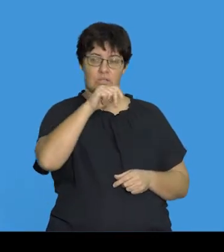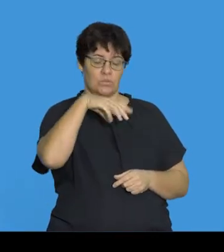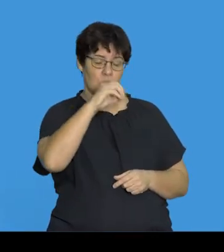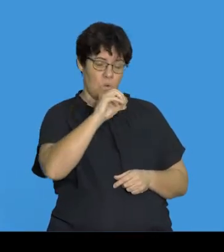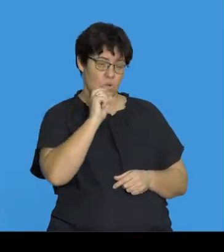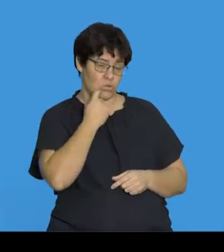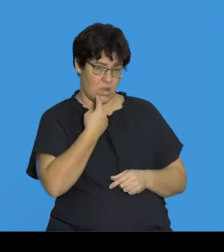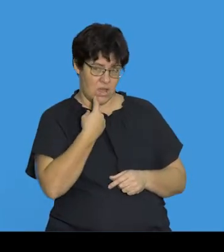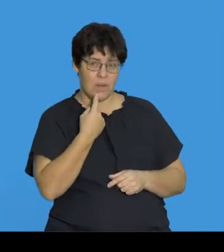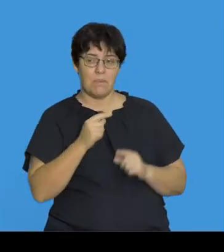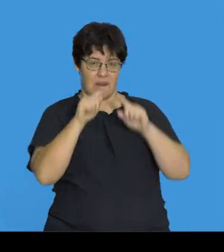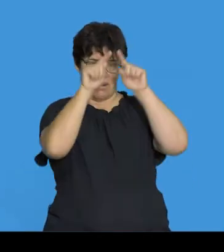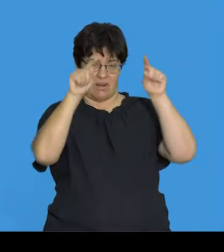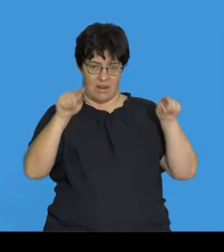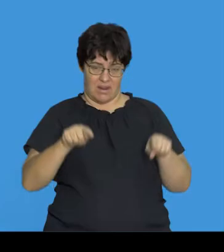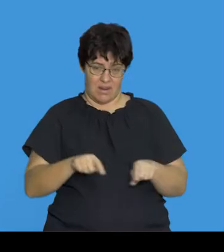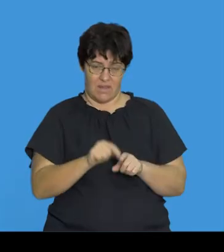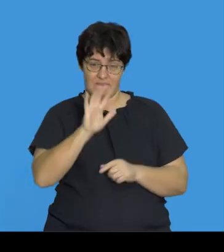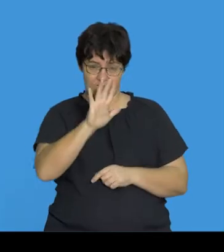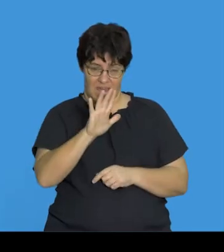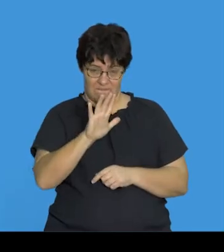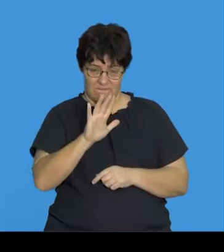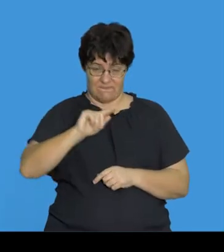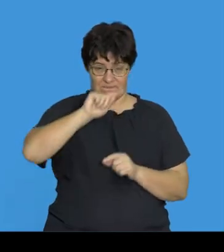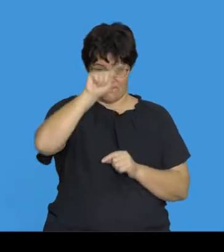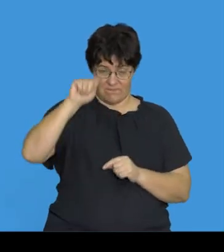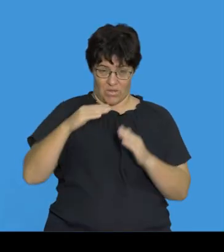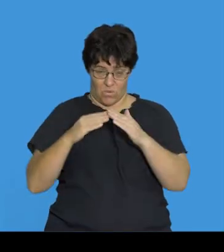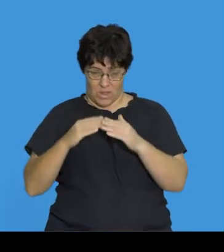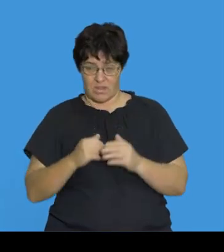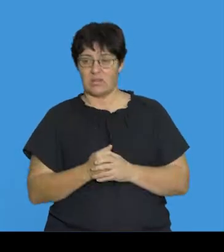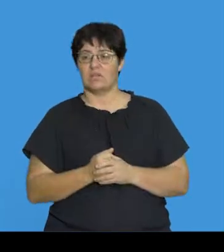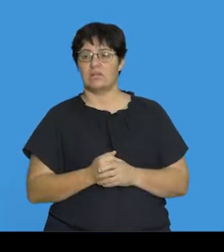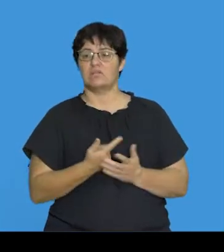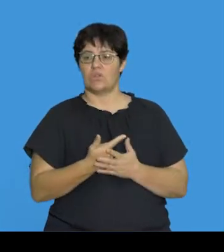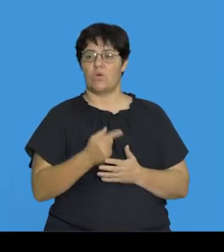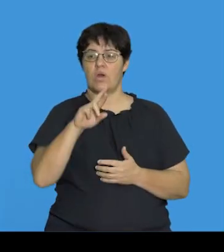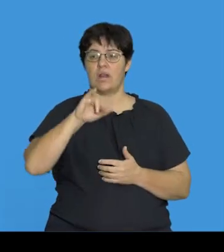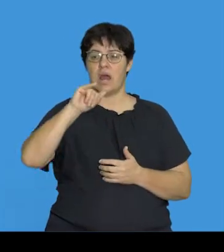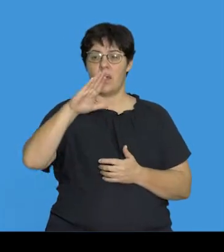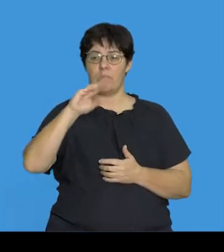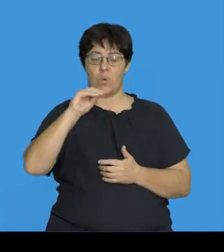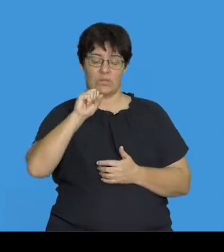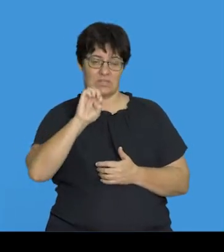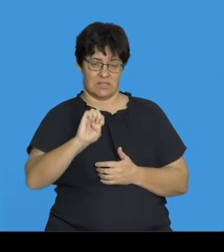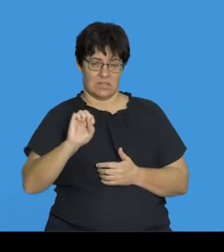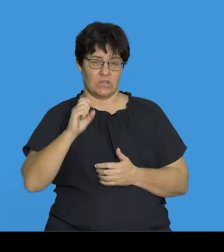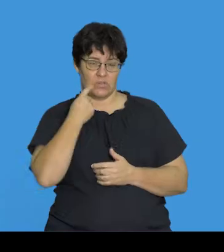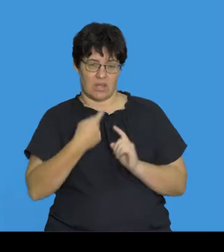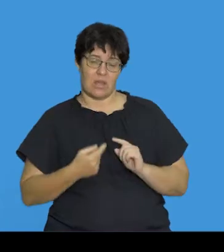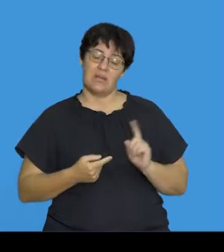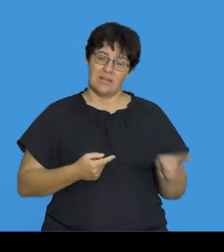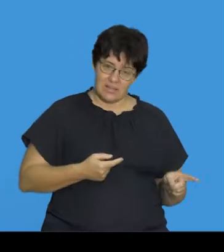Again, it's a 5-carbon sugar, so we refer to that sugar as a ribose sugar as compared to DNA, which was